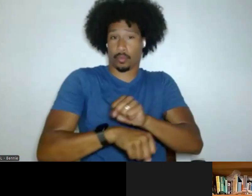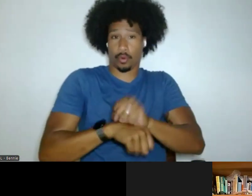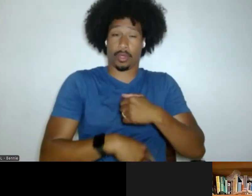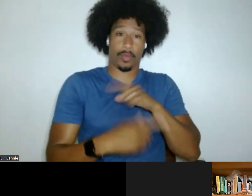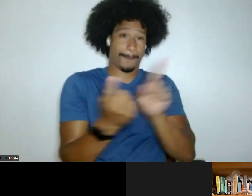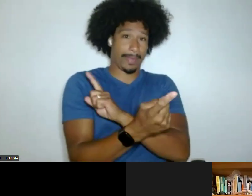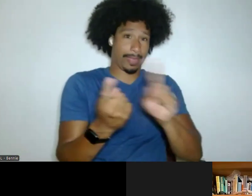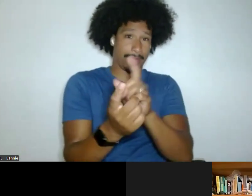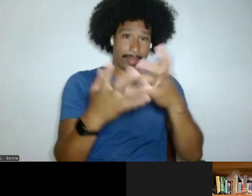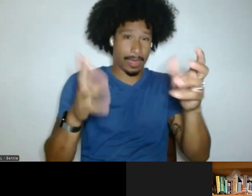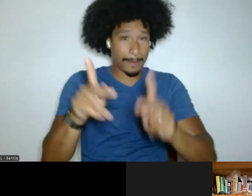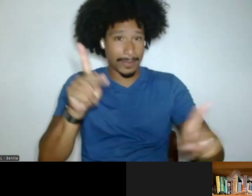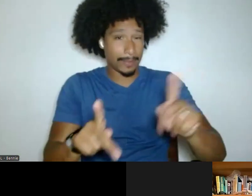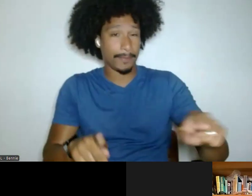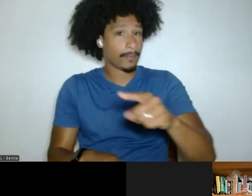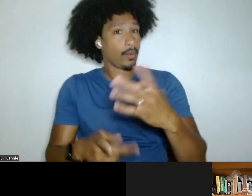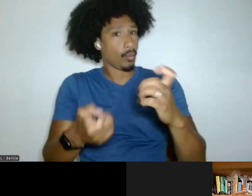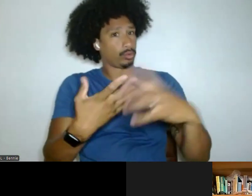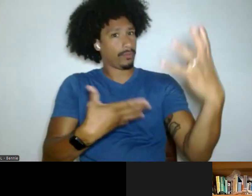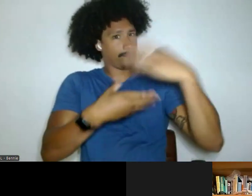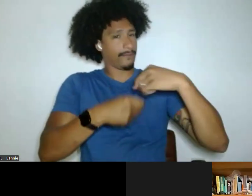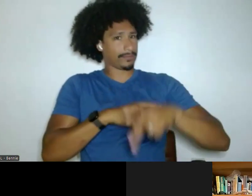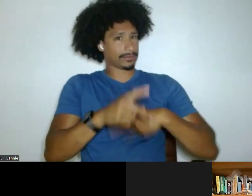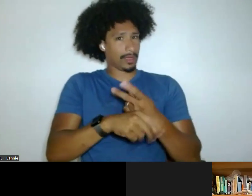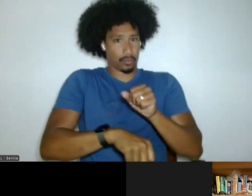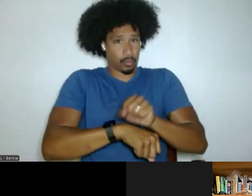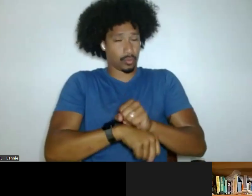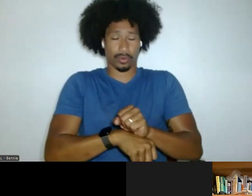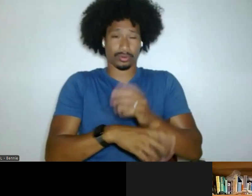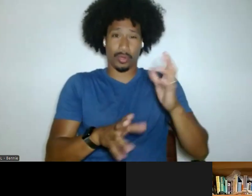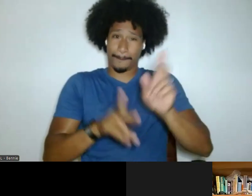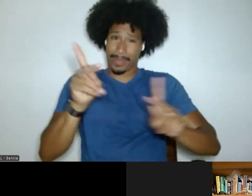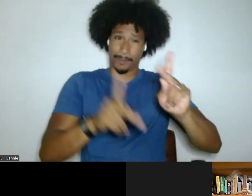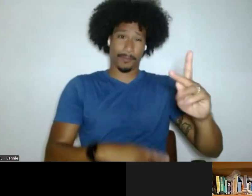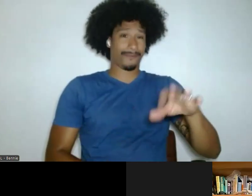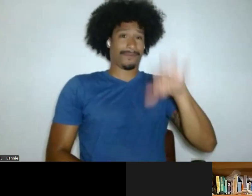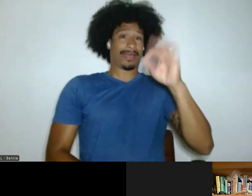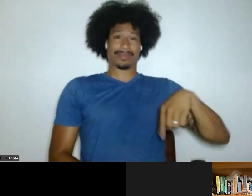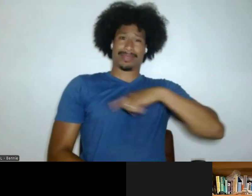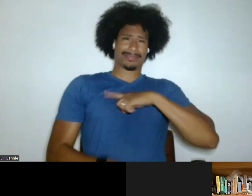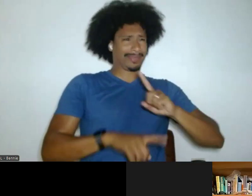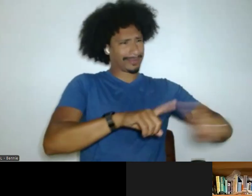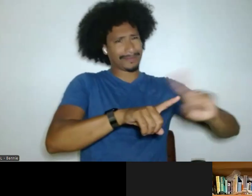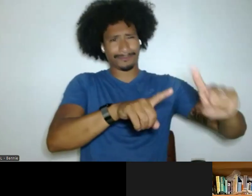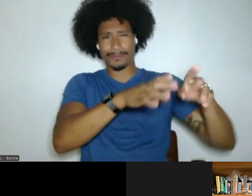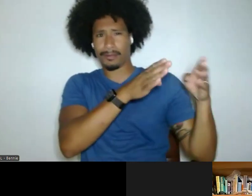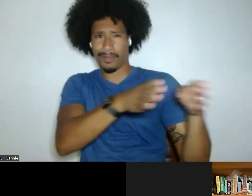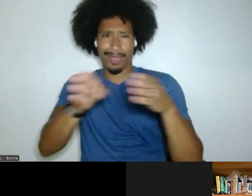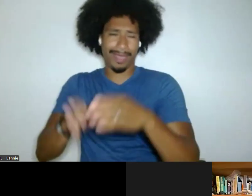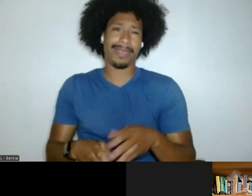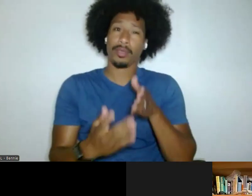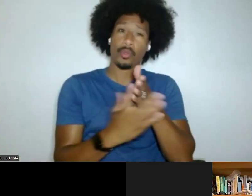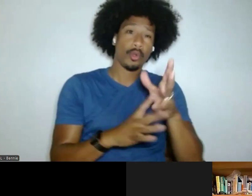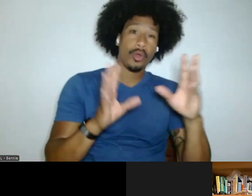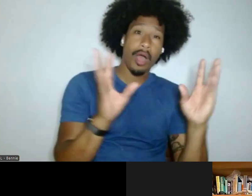to then dig down on this work. And so people find us in all kinds of ways. They hear about us in conferences